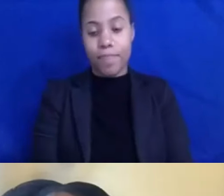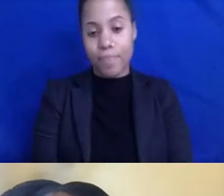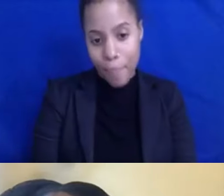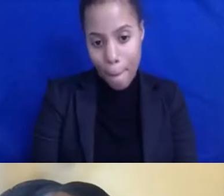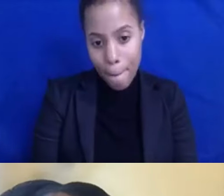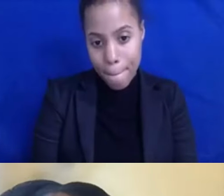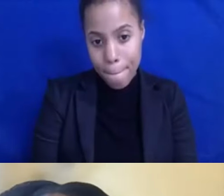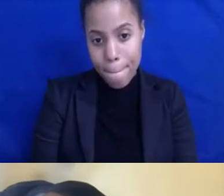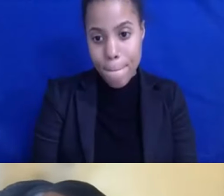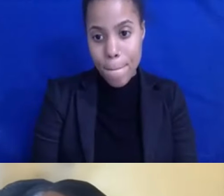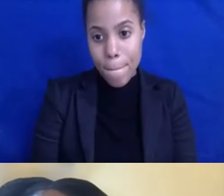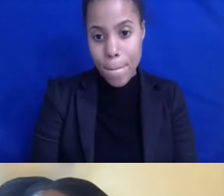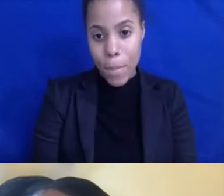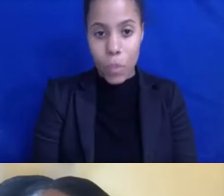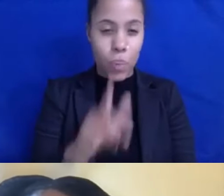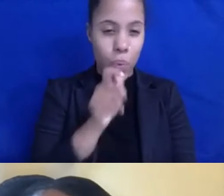Who's in group one?